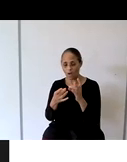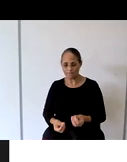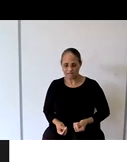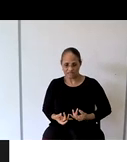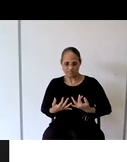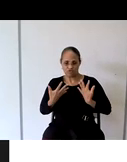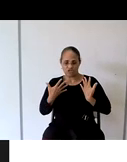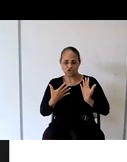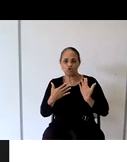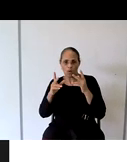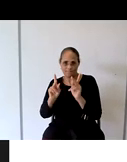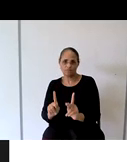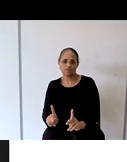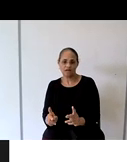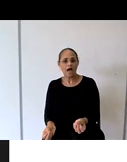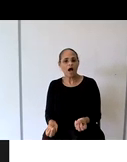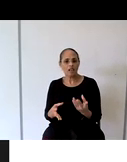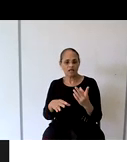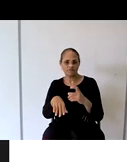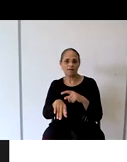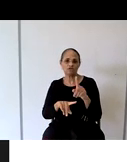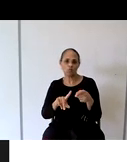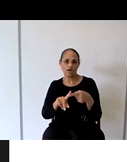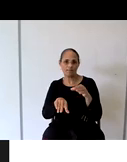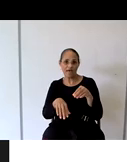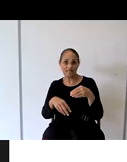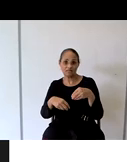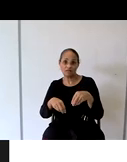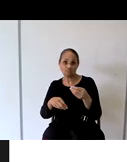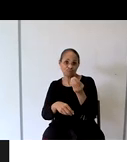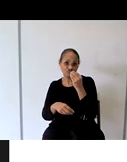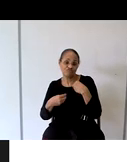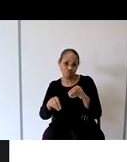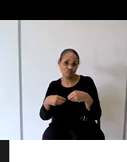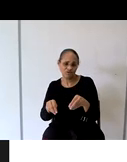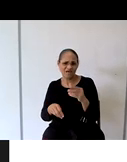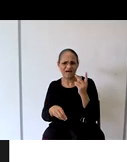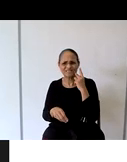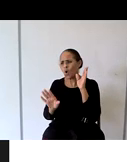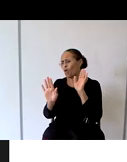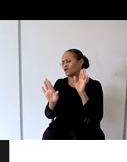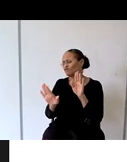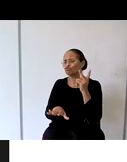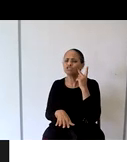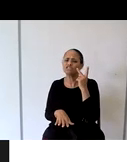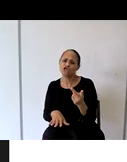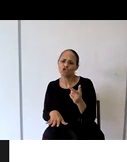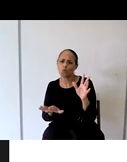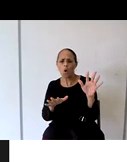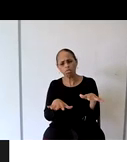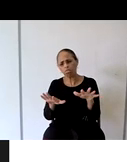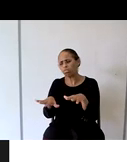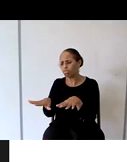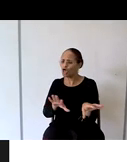somebody. A lot of the times when I'm at the grocery store, I'll hear, it's so wonderful to see you out and about doing